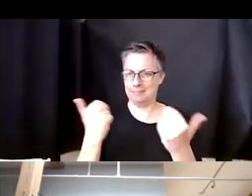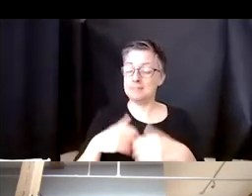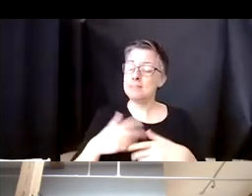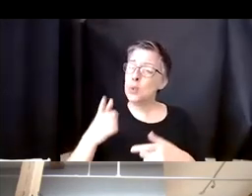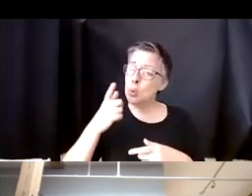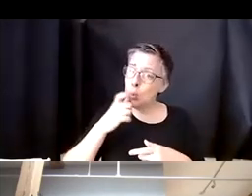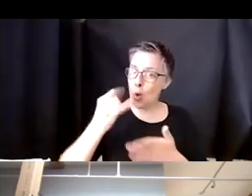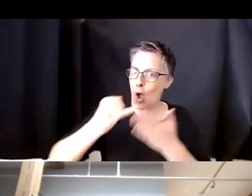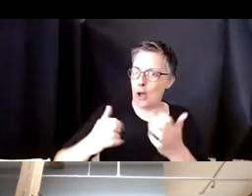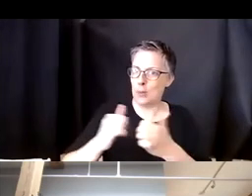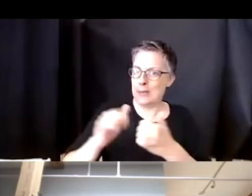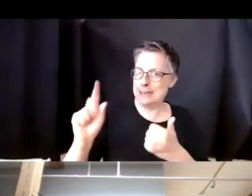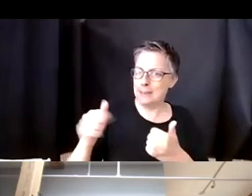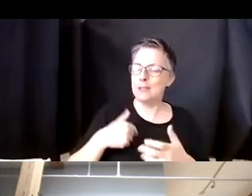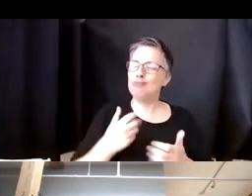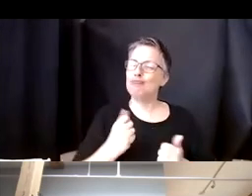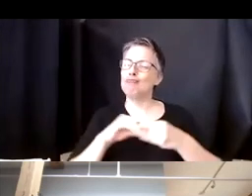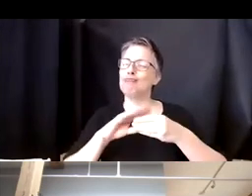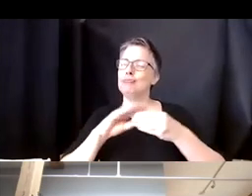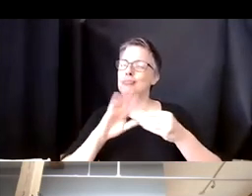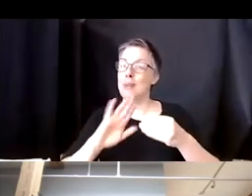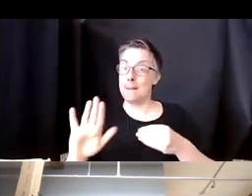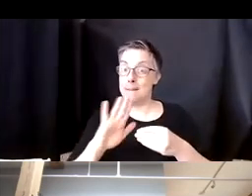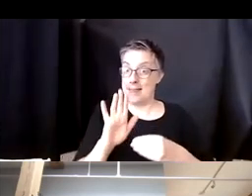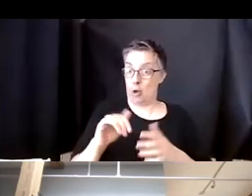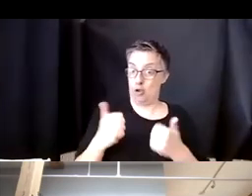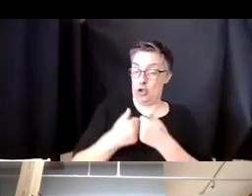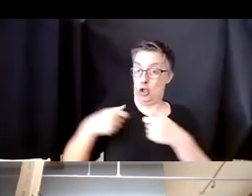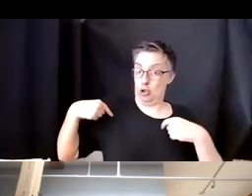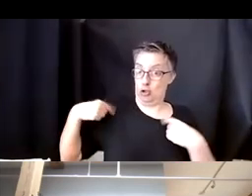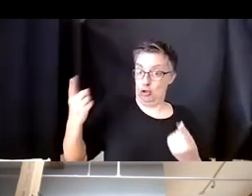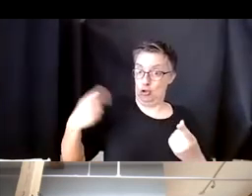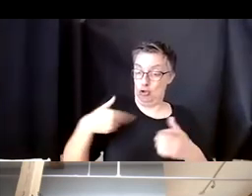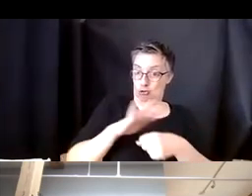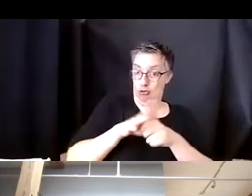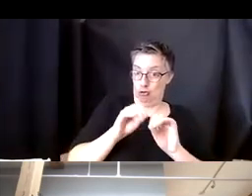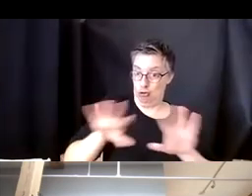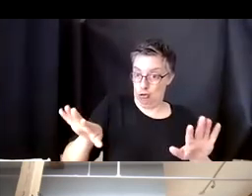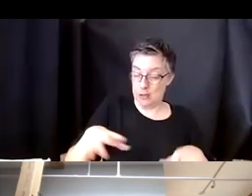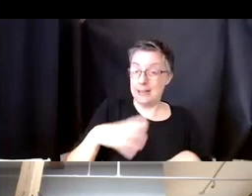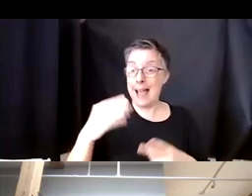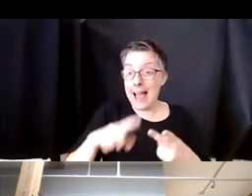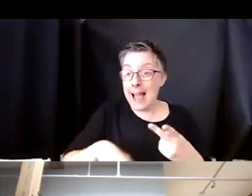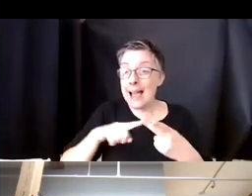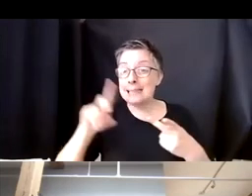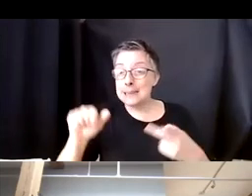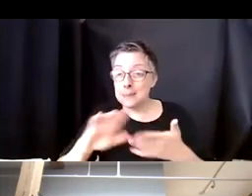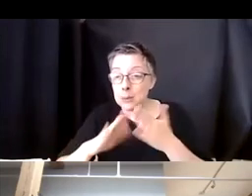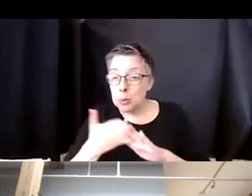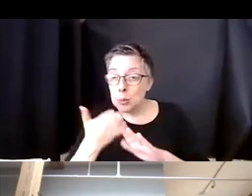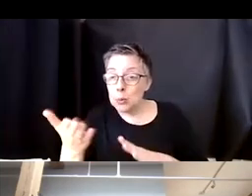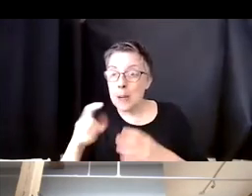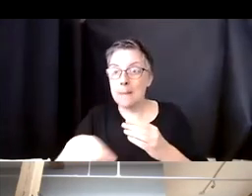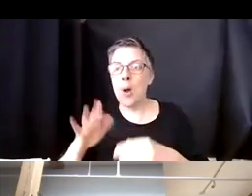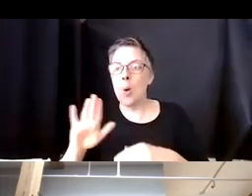with disabilities about their challenges during the pandemic. You can also hear from the disability community about what they would